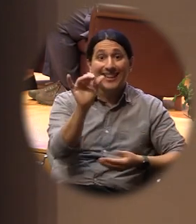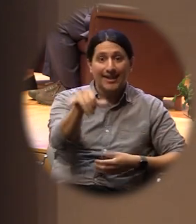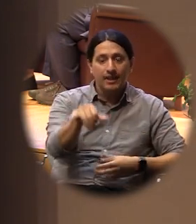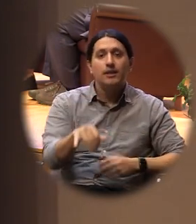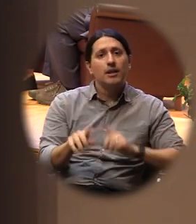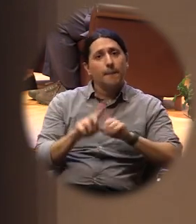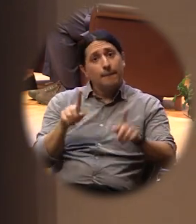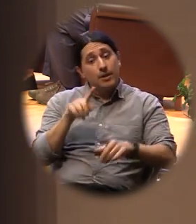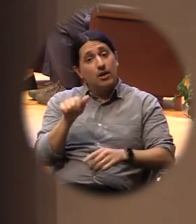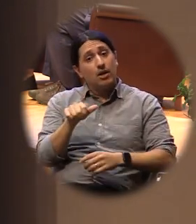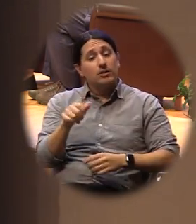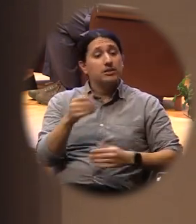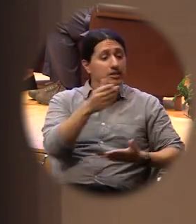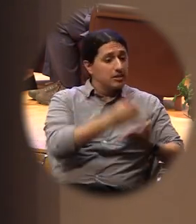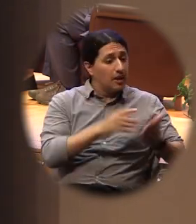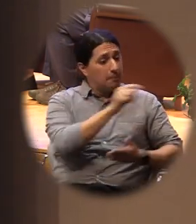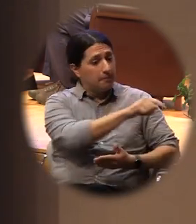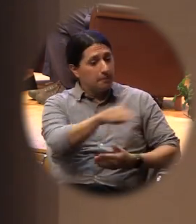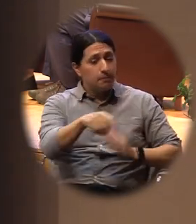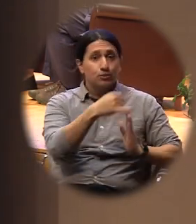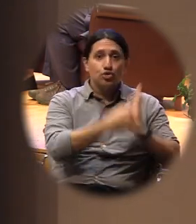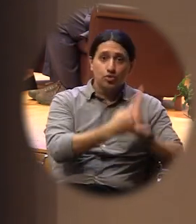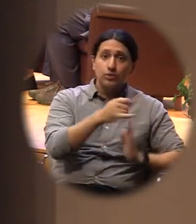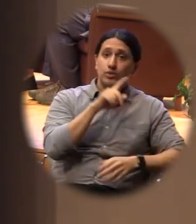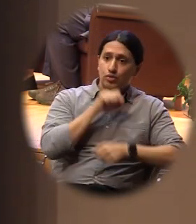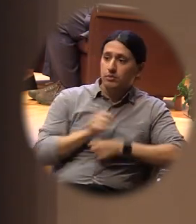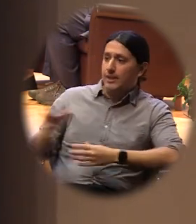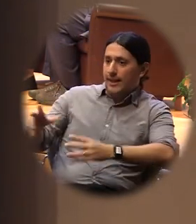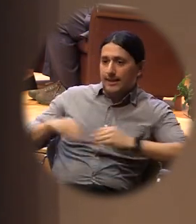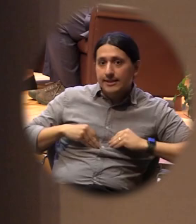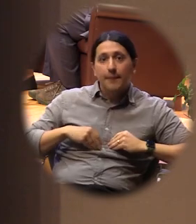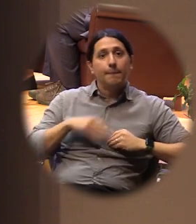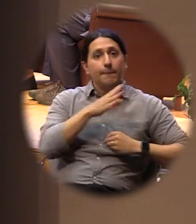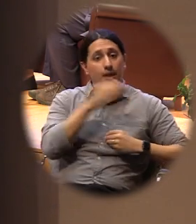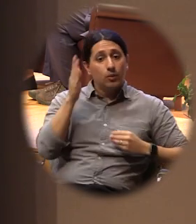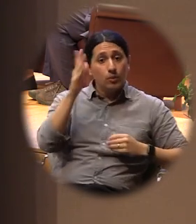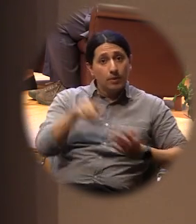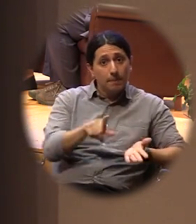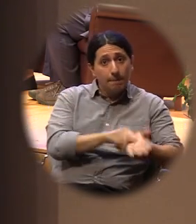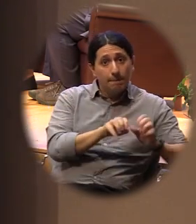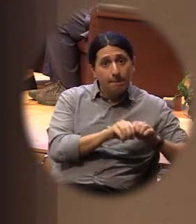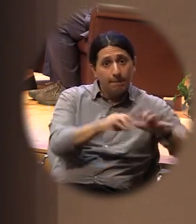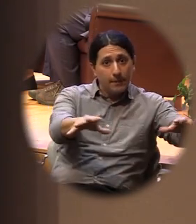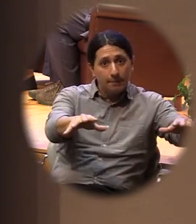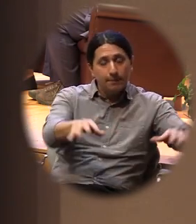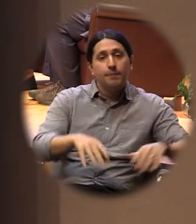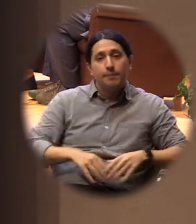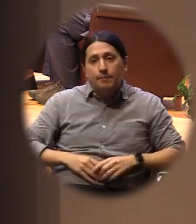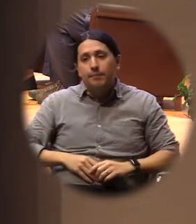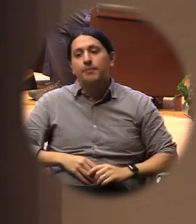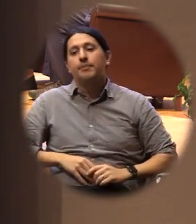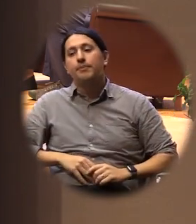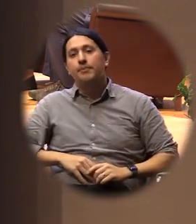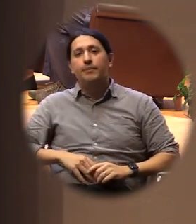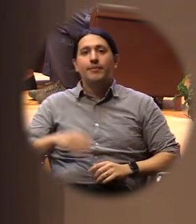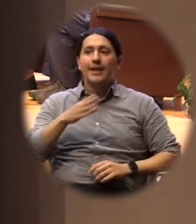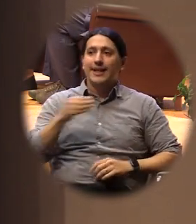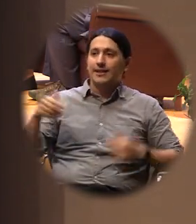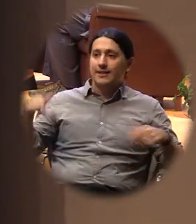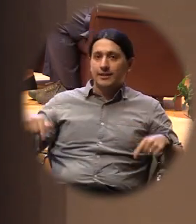people's ideas, and they are different ideas. And the mainstream, you know, an organization like the